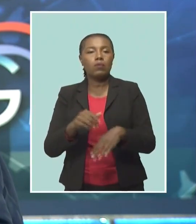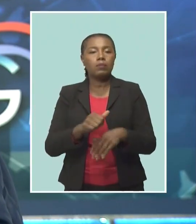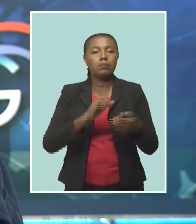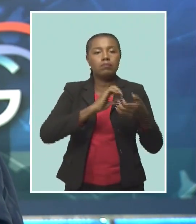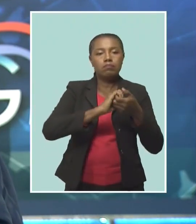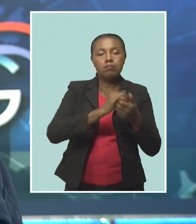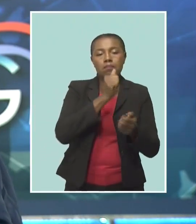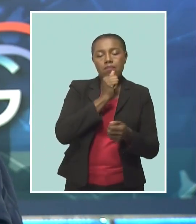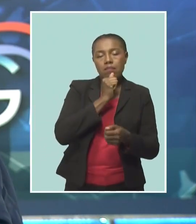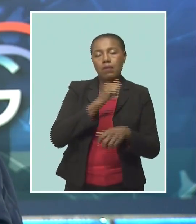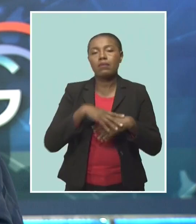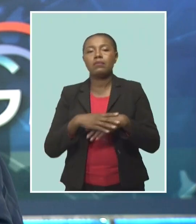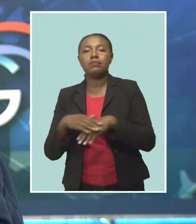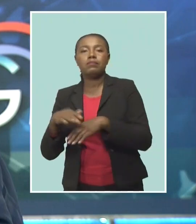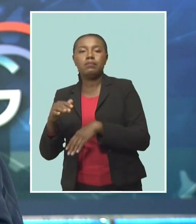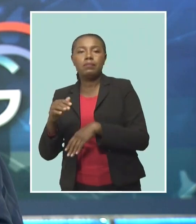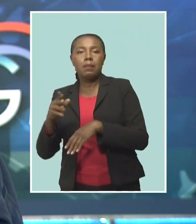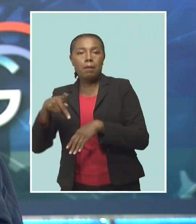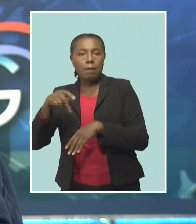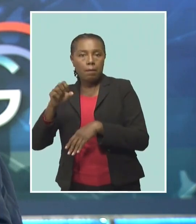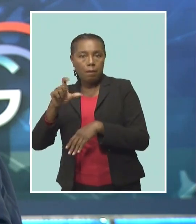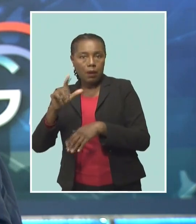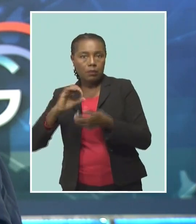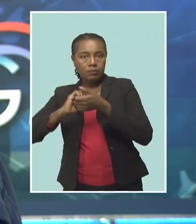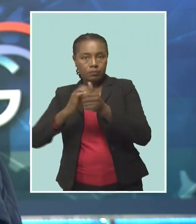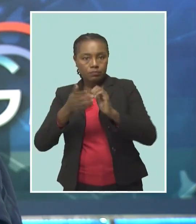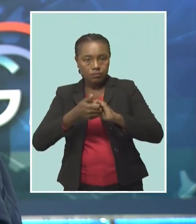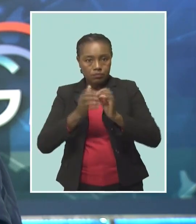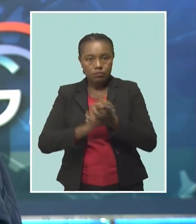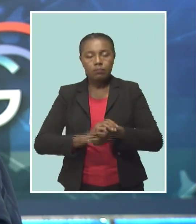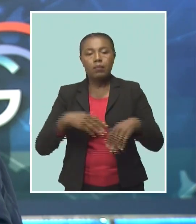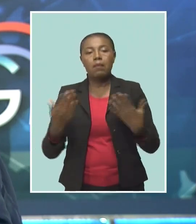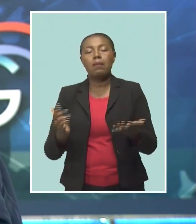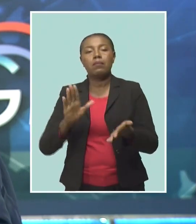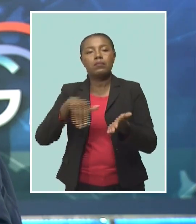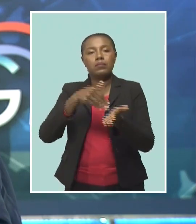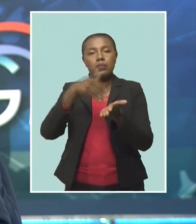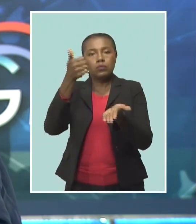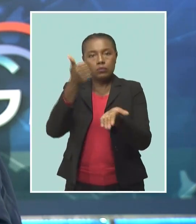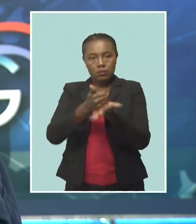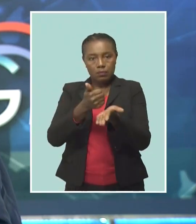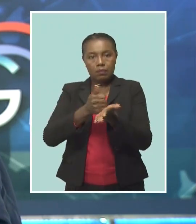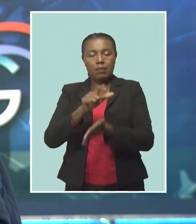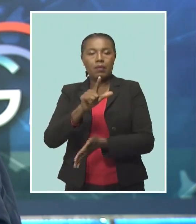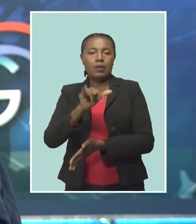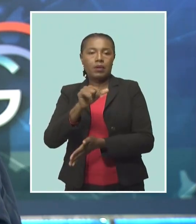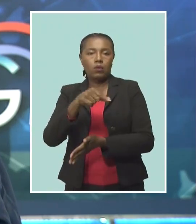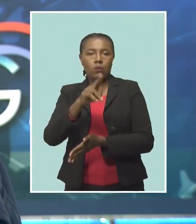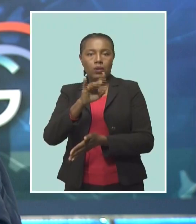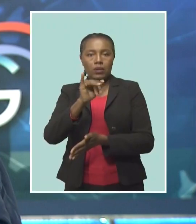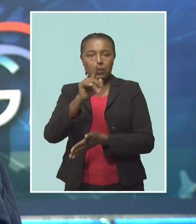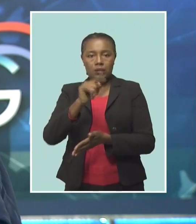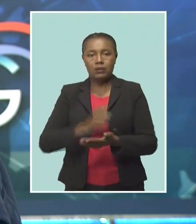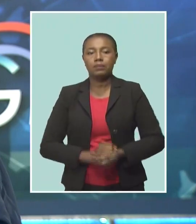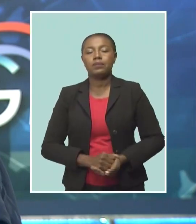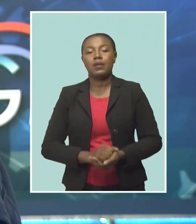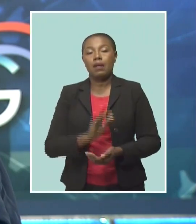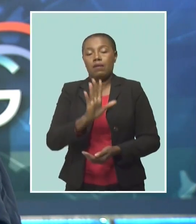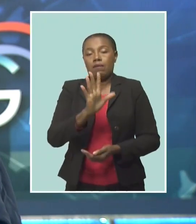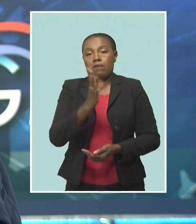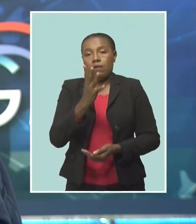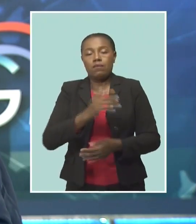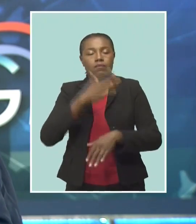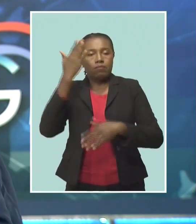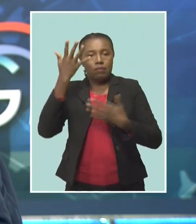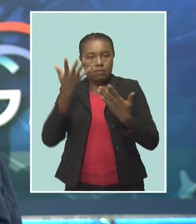bank liquidity forecasting, among other things. The fifth and final review under the EFF and